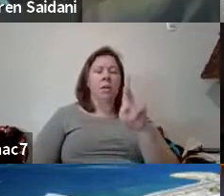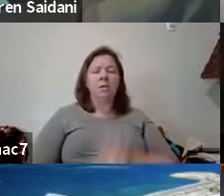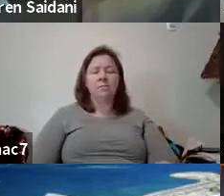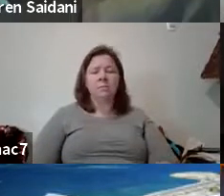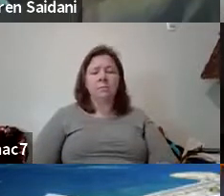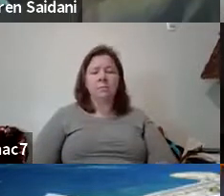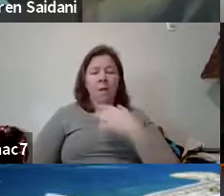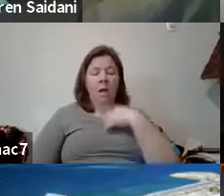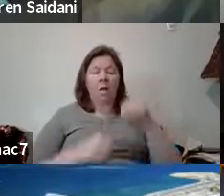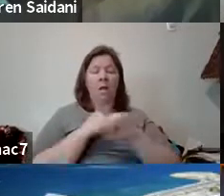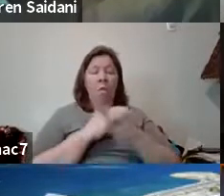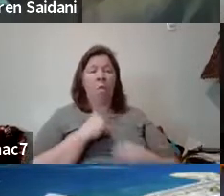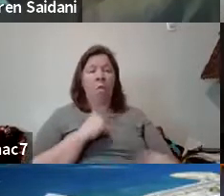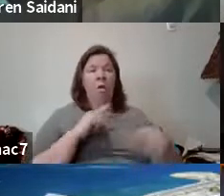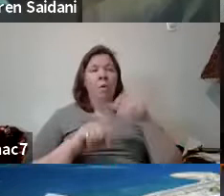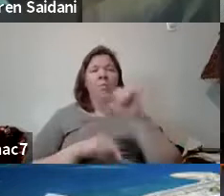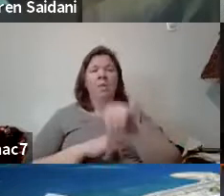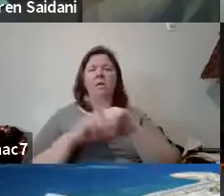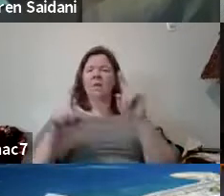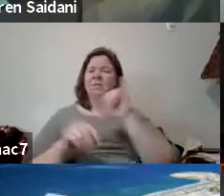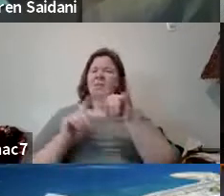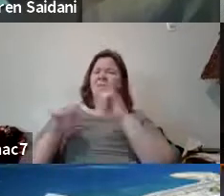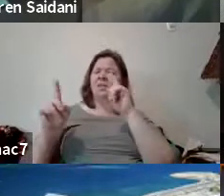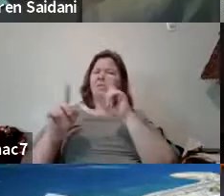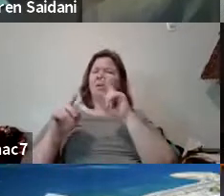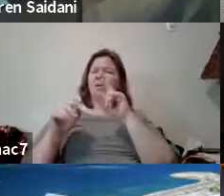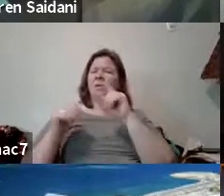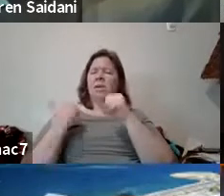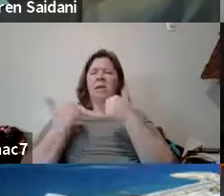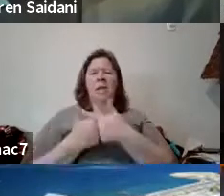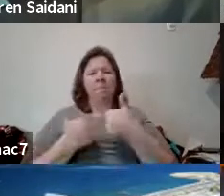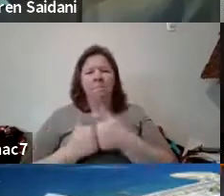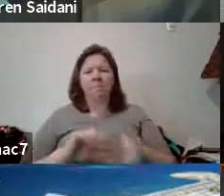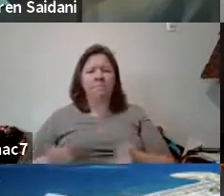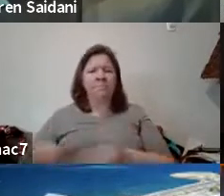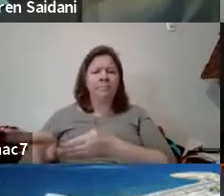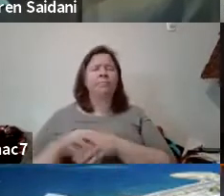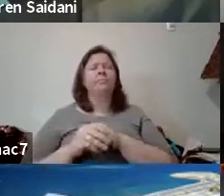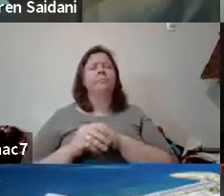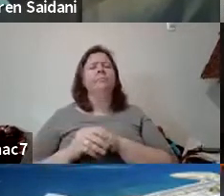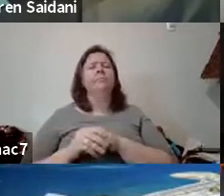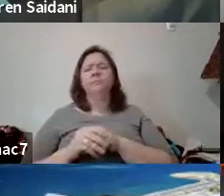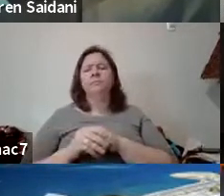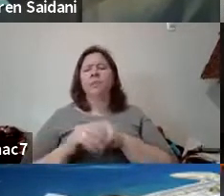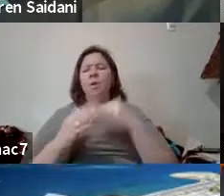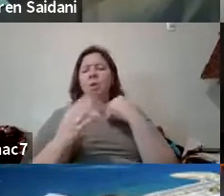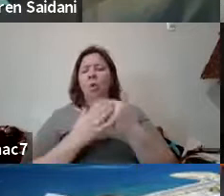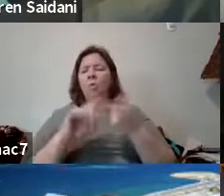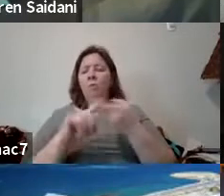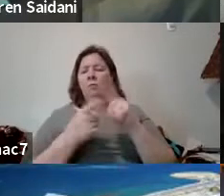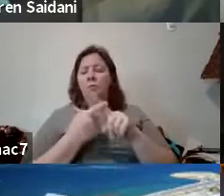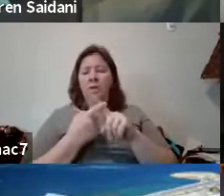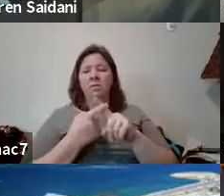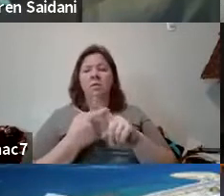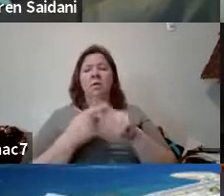on about that, but that's a completely different ball game right now. Just close friends and family, colleagues, if you are